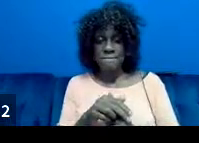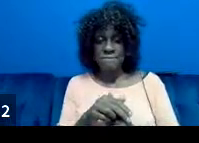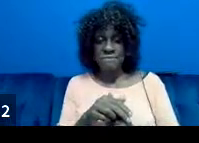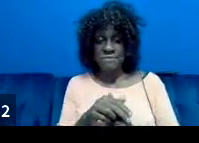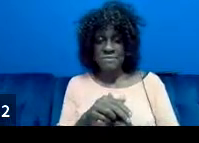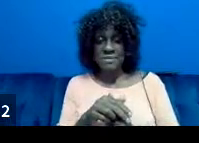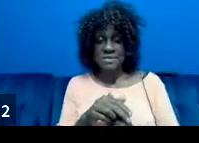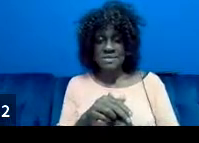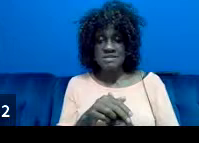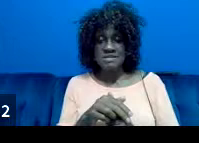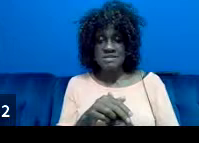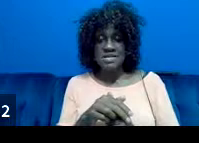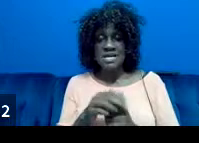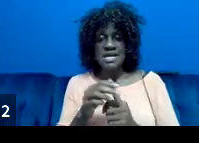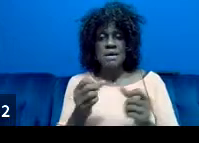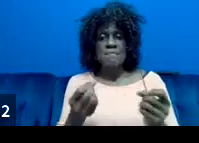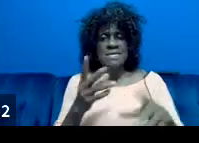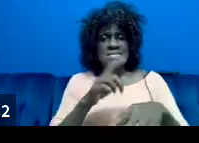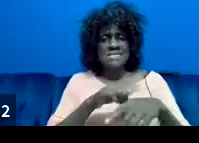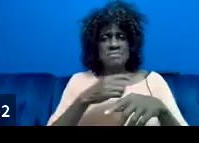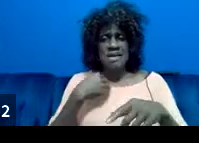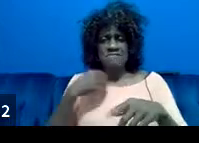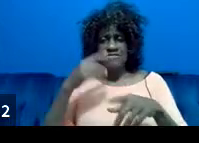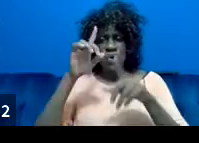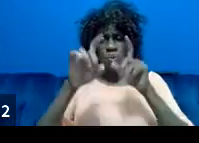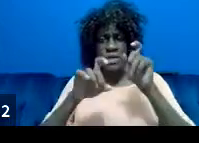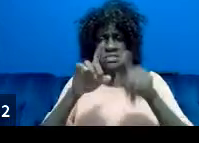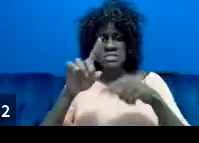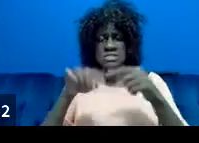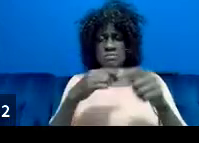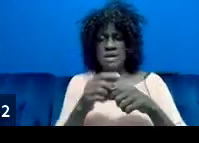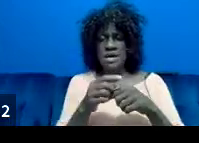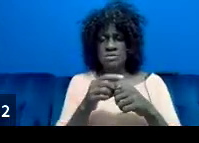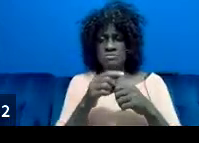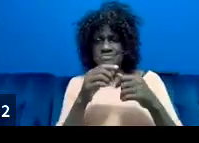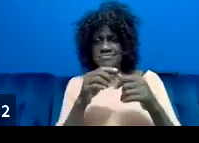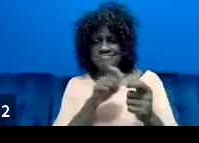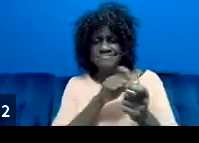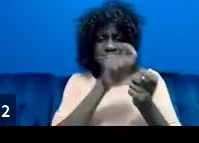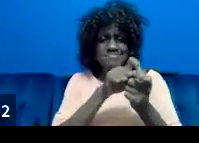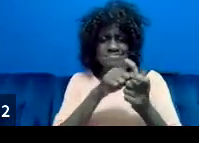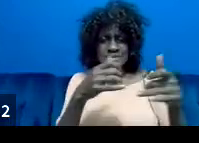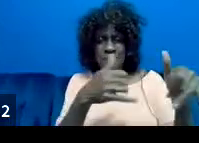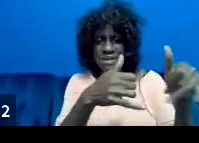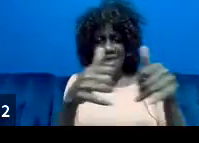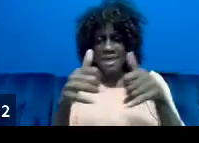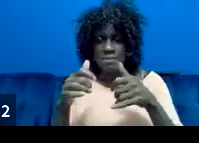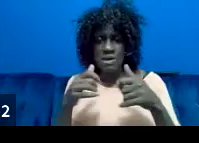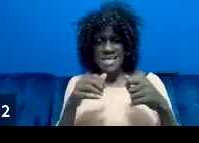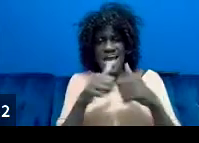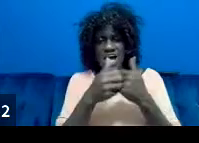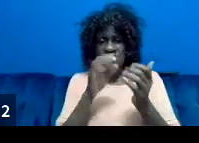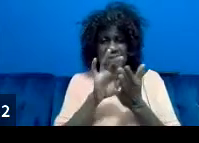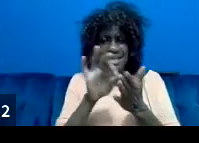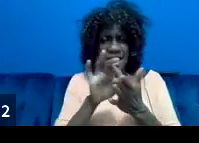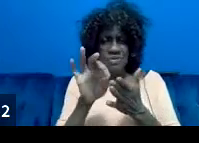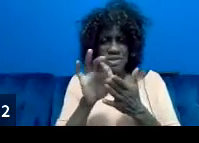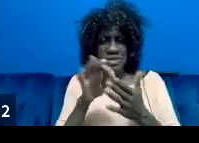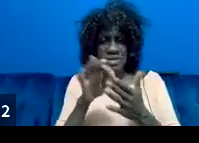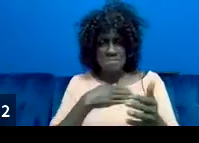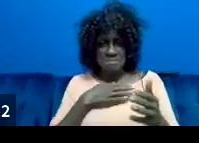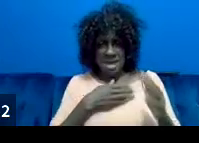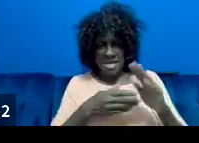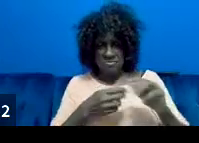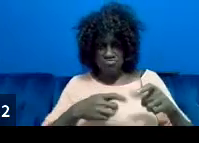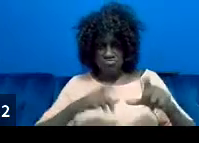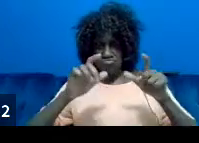There's a lot of times questions about specific play components and how they're counted. In my slideshow, I